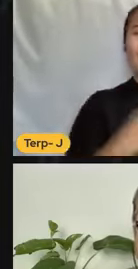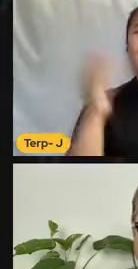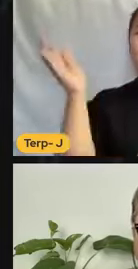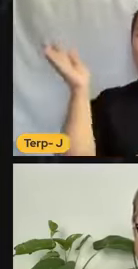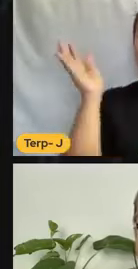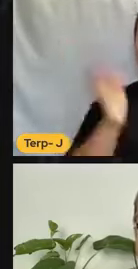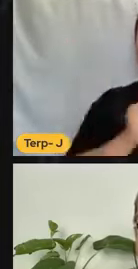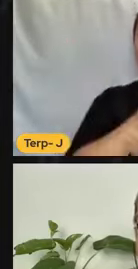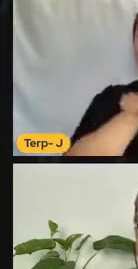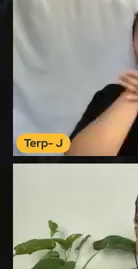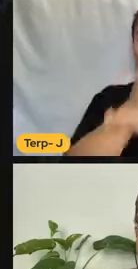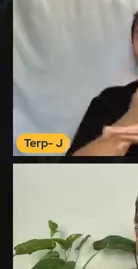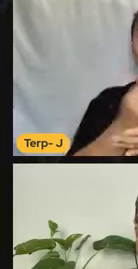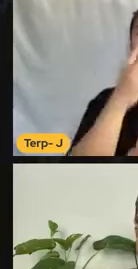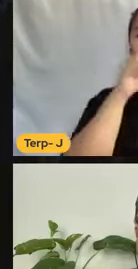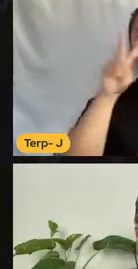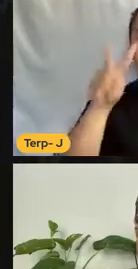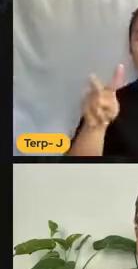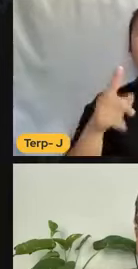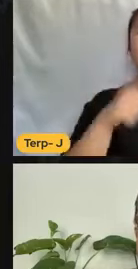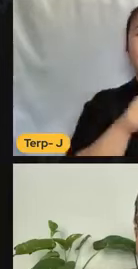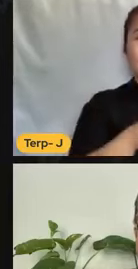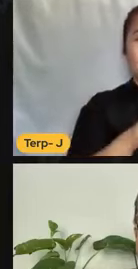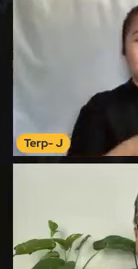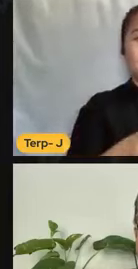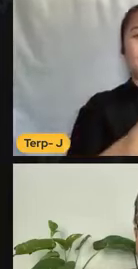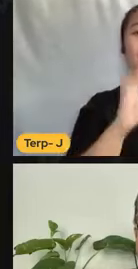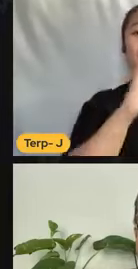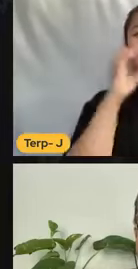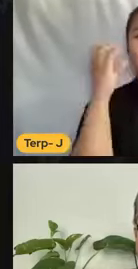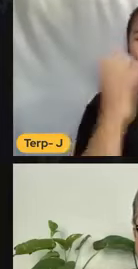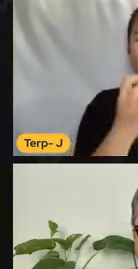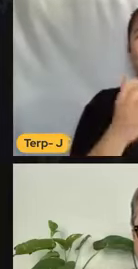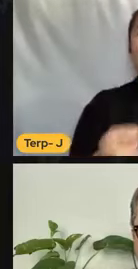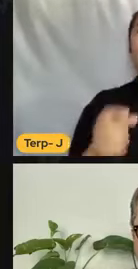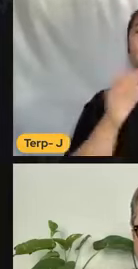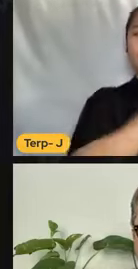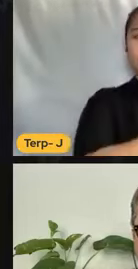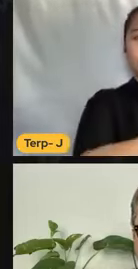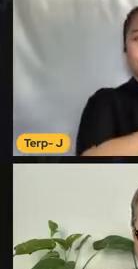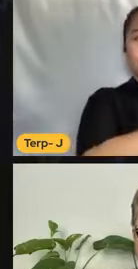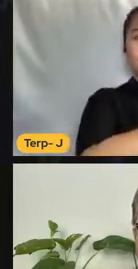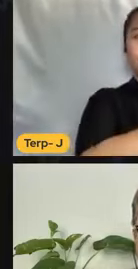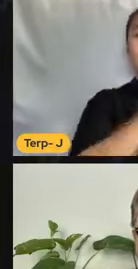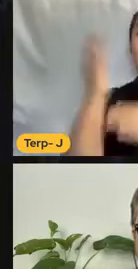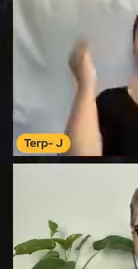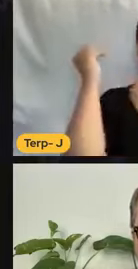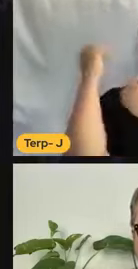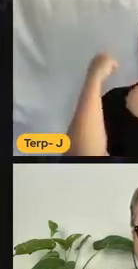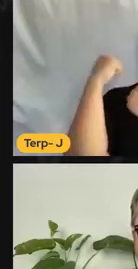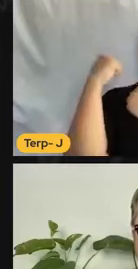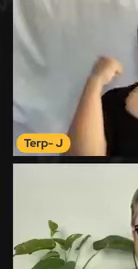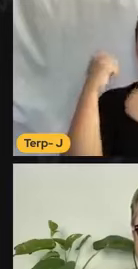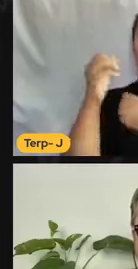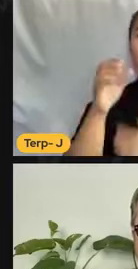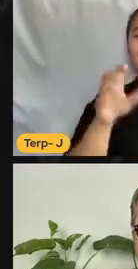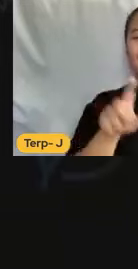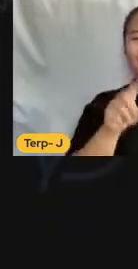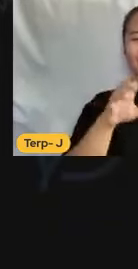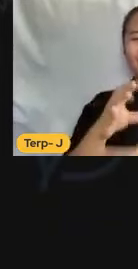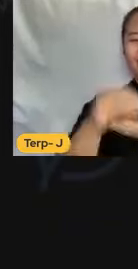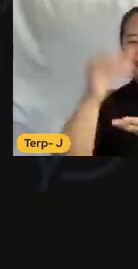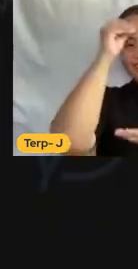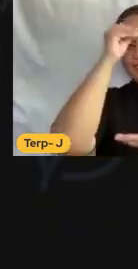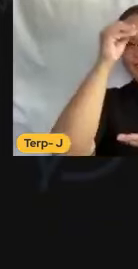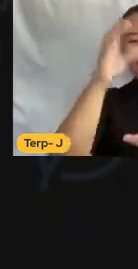know different medical conditions as well as the developmental expectations and then learning styles. And it is important for us